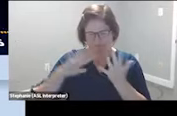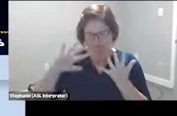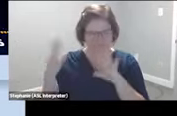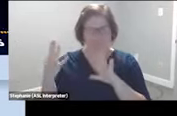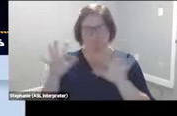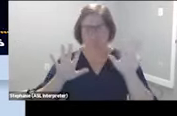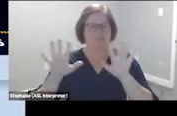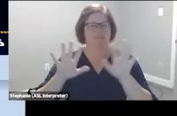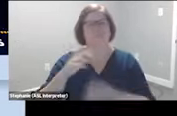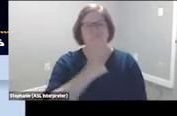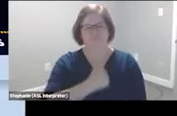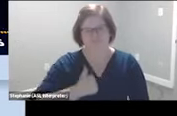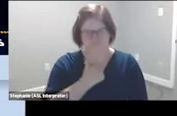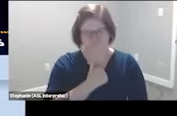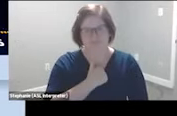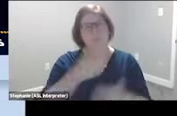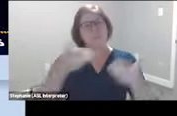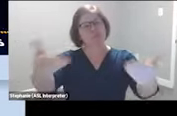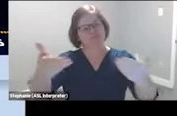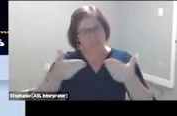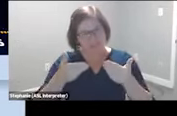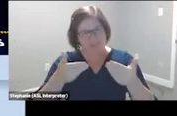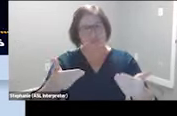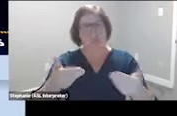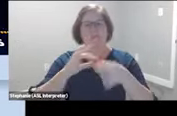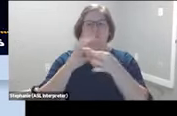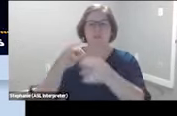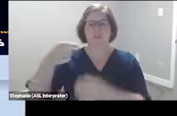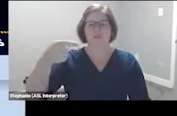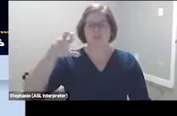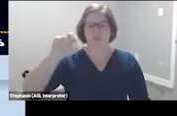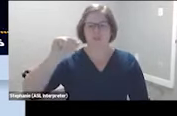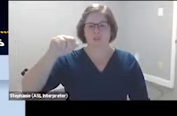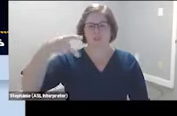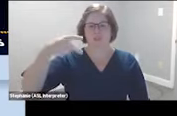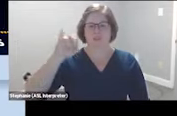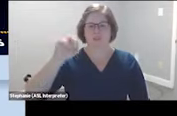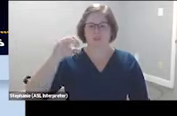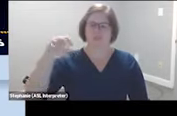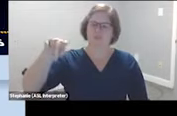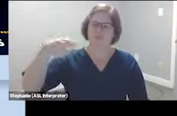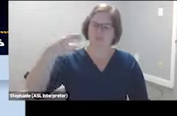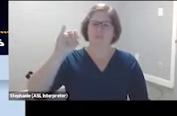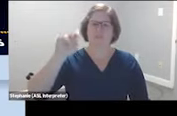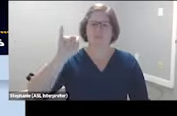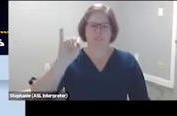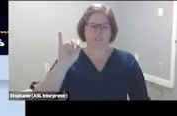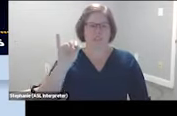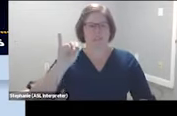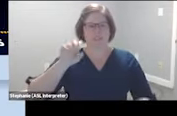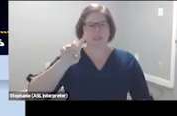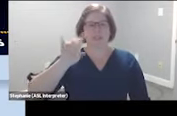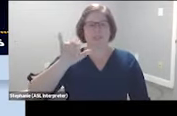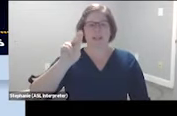here. Welcome to this session about the Graphiti dynamic tactile graphic display and its applications in